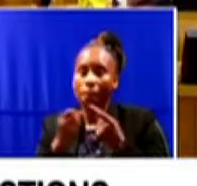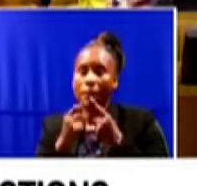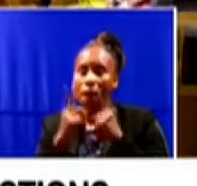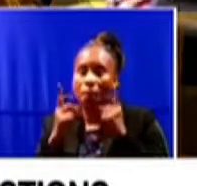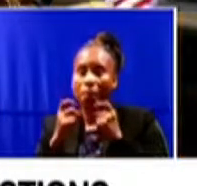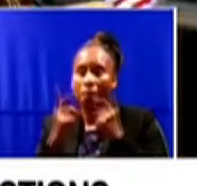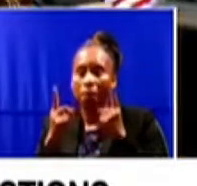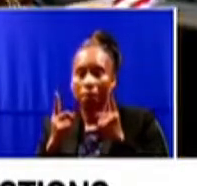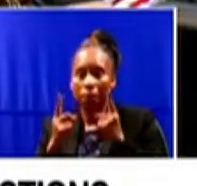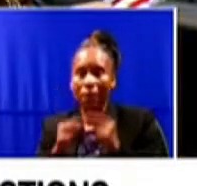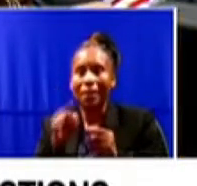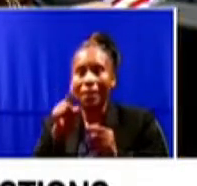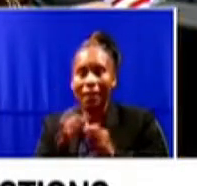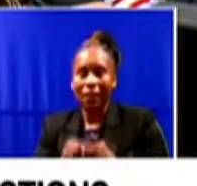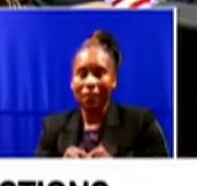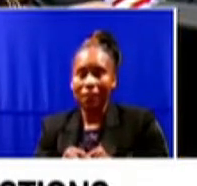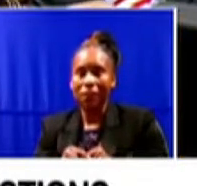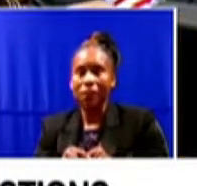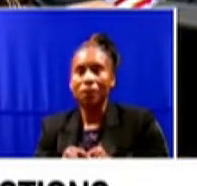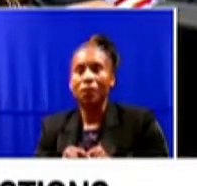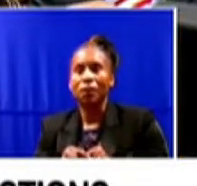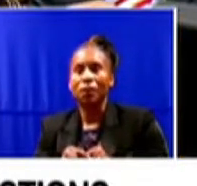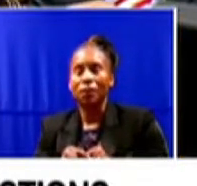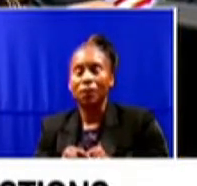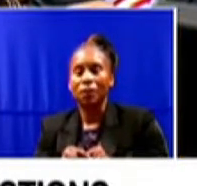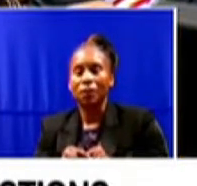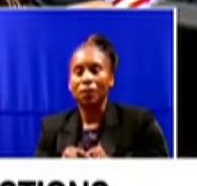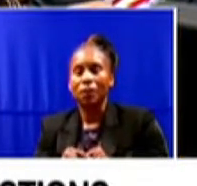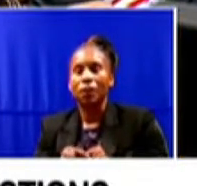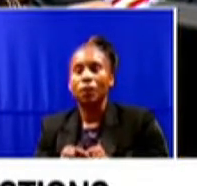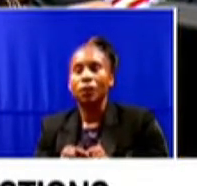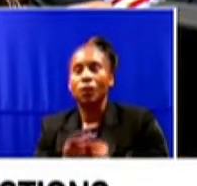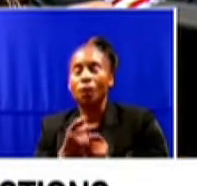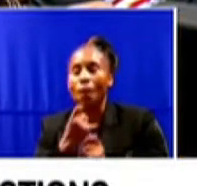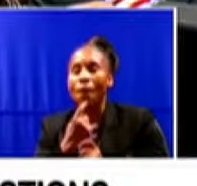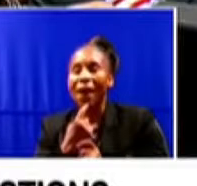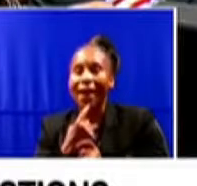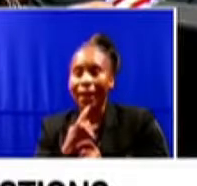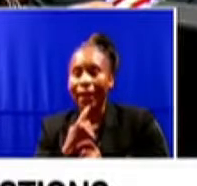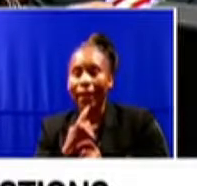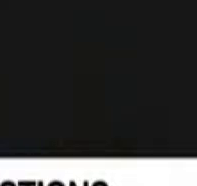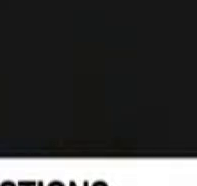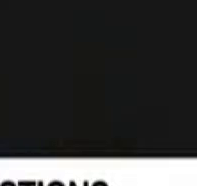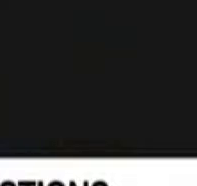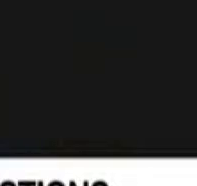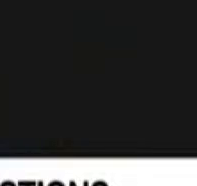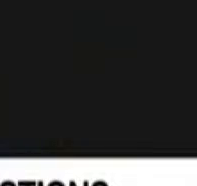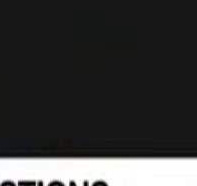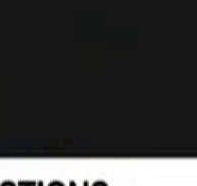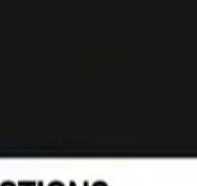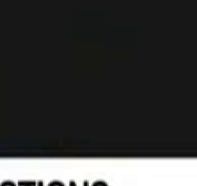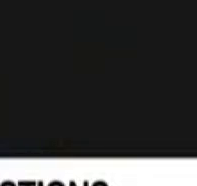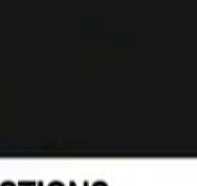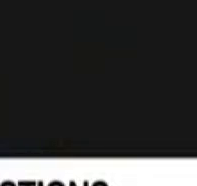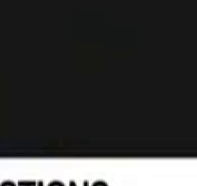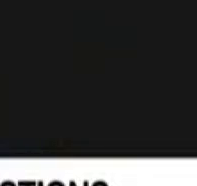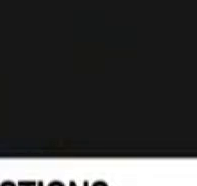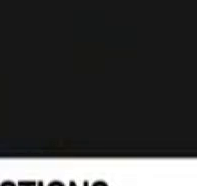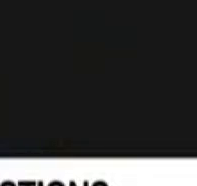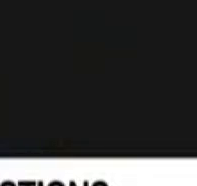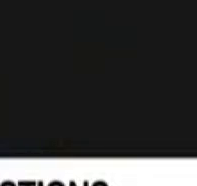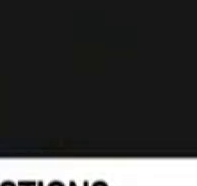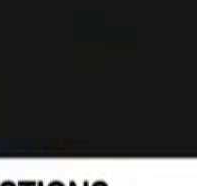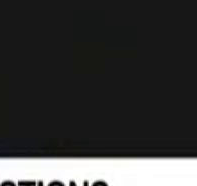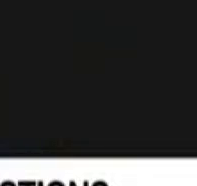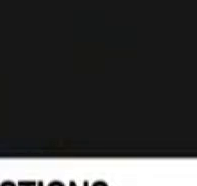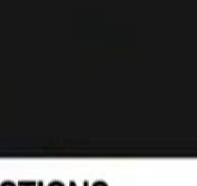complete violation of hybrid rules to open your mic and speak without being recognized. Yes. But he must listen. He has to listen